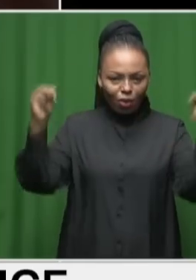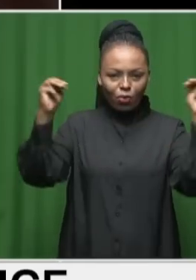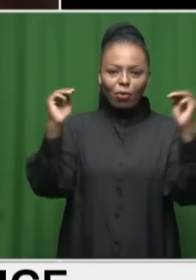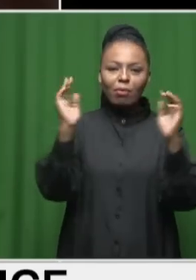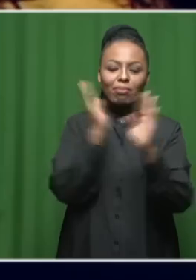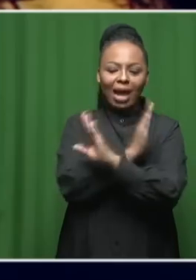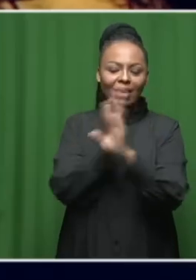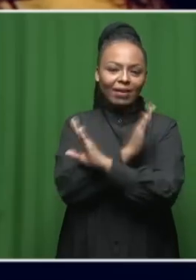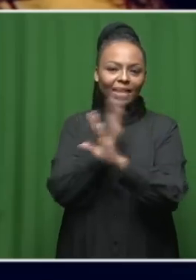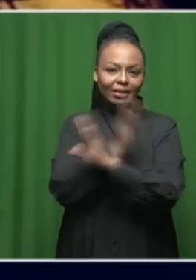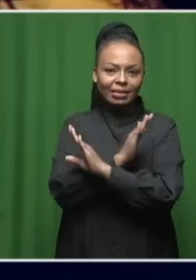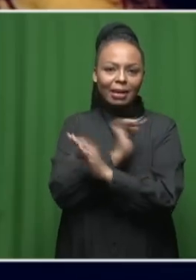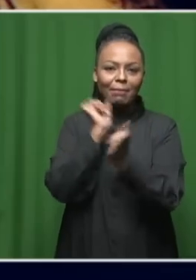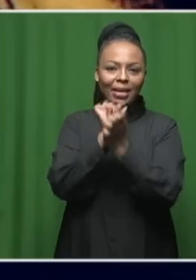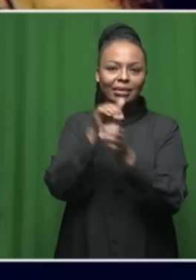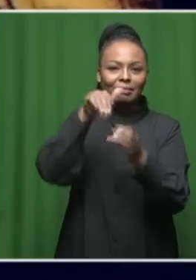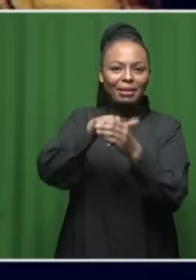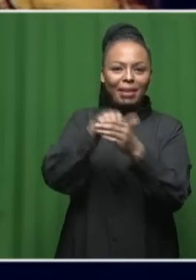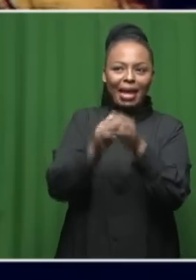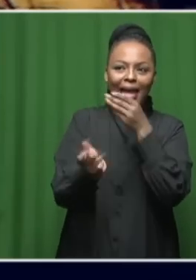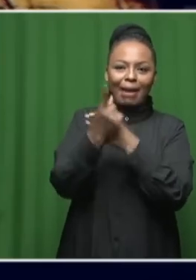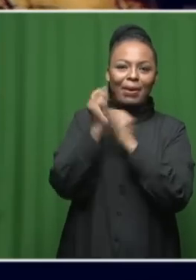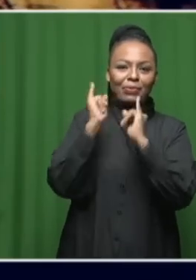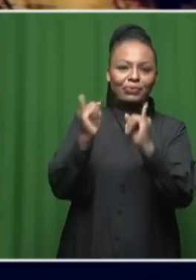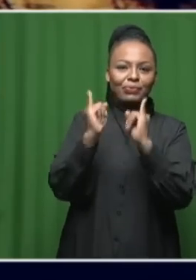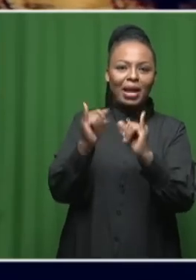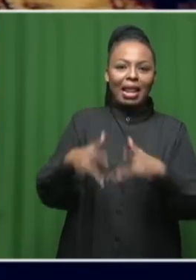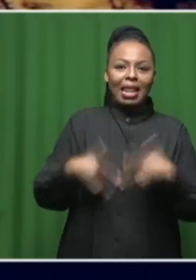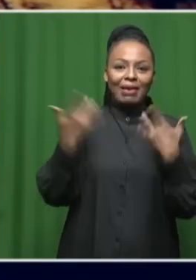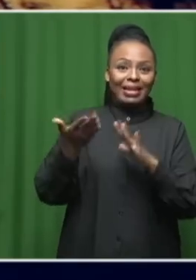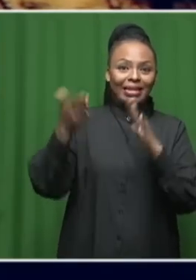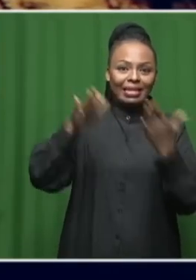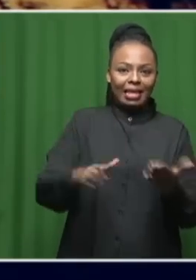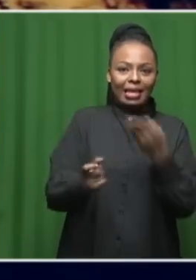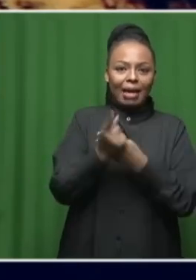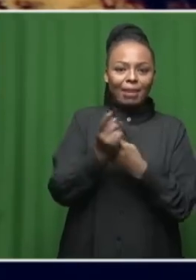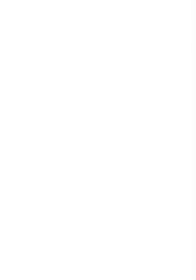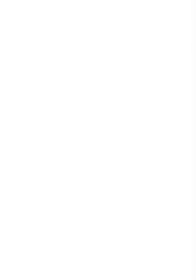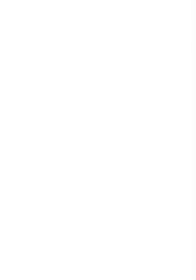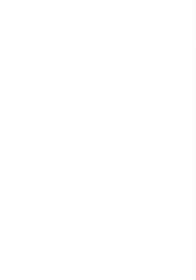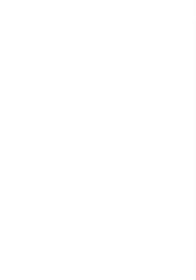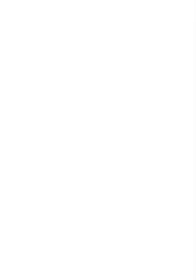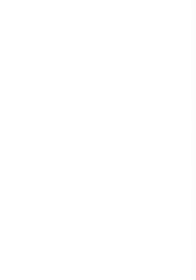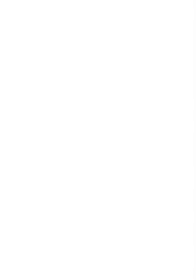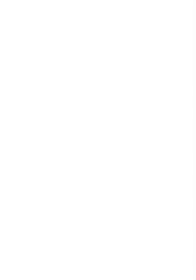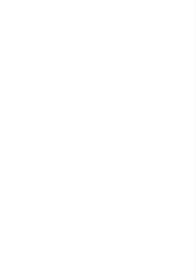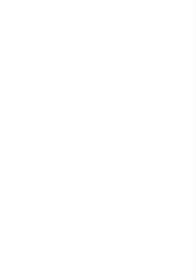prison titled The Misery Merchants, Life and Death in a Private South African Prison.